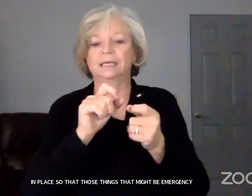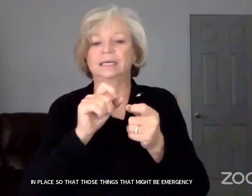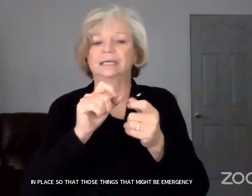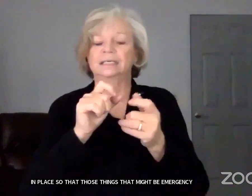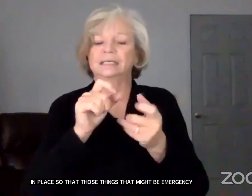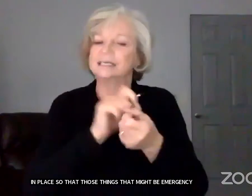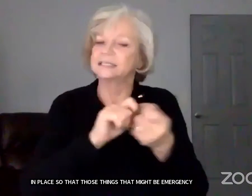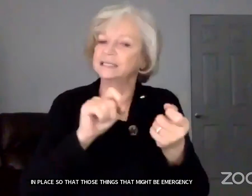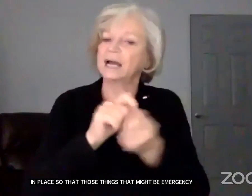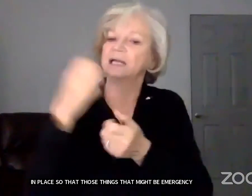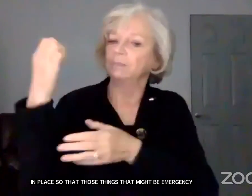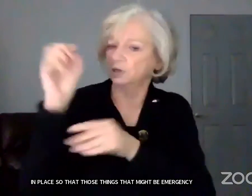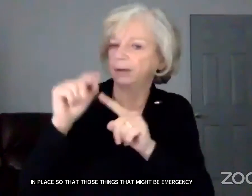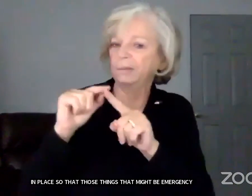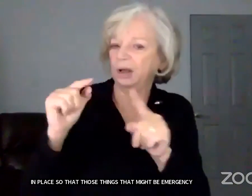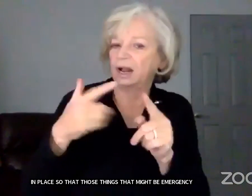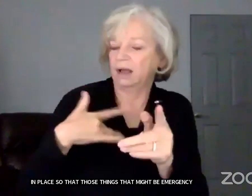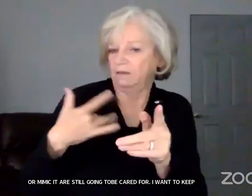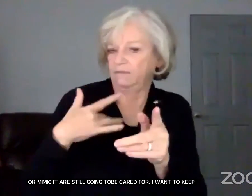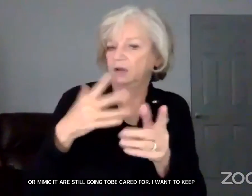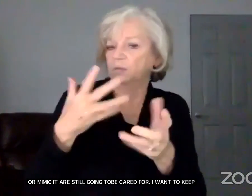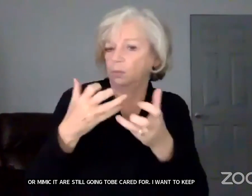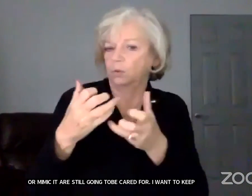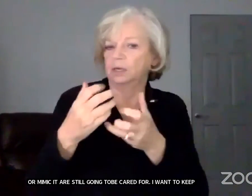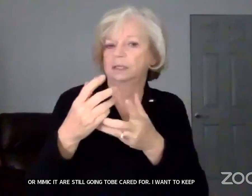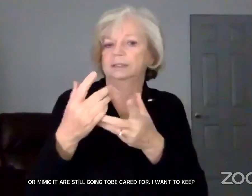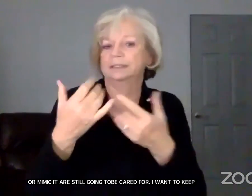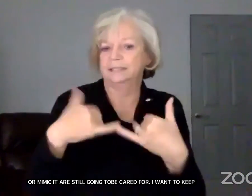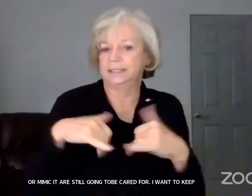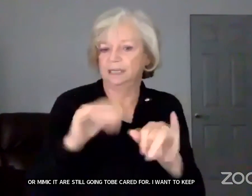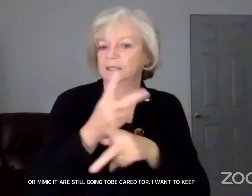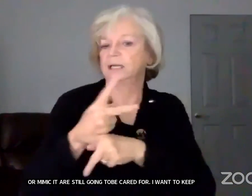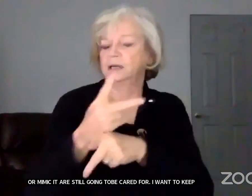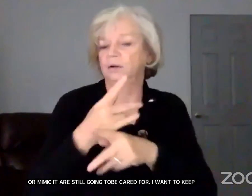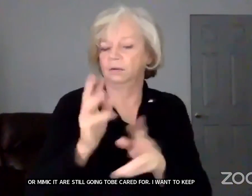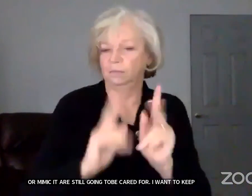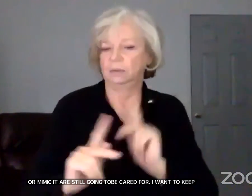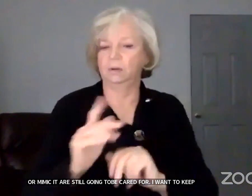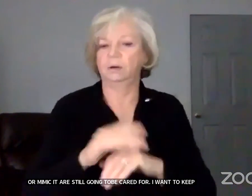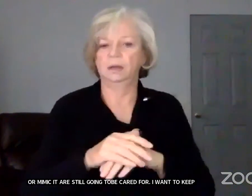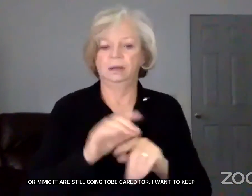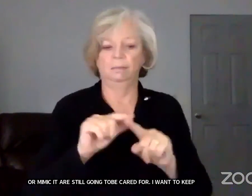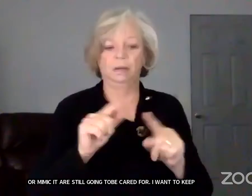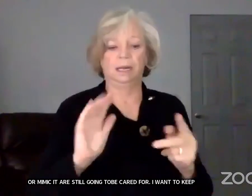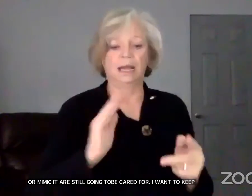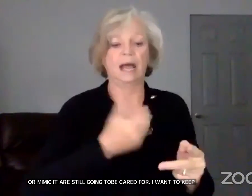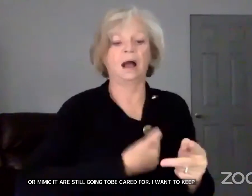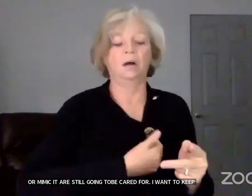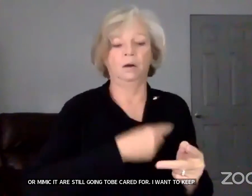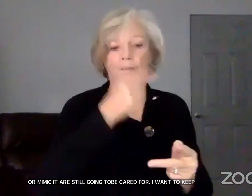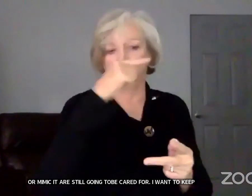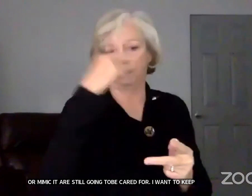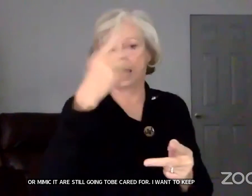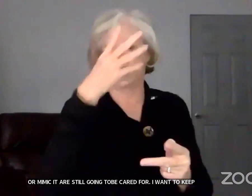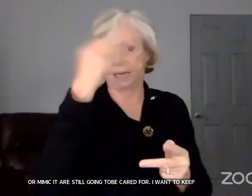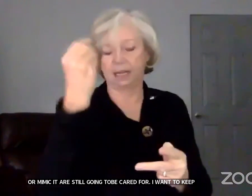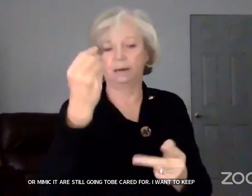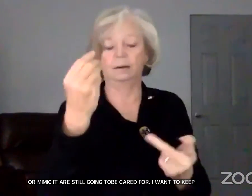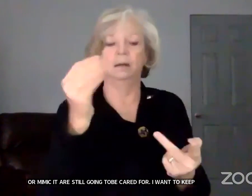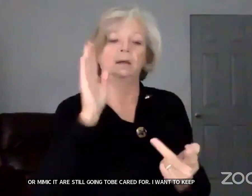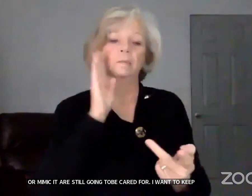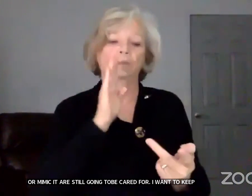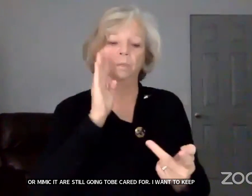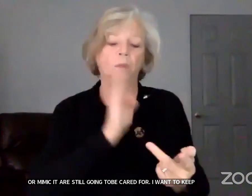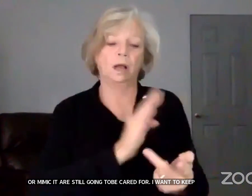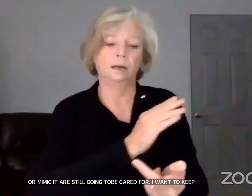in mind that we know that our Black and Brown patients are often underdiagnosed, and